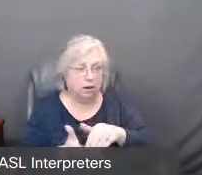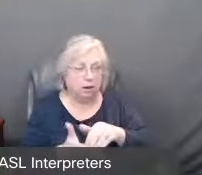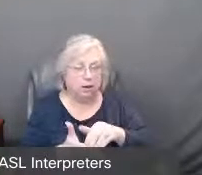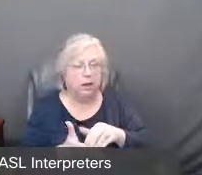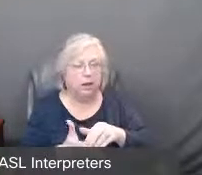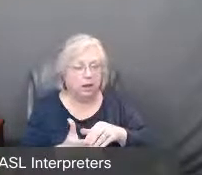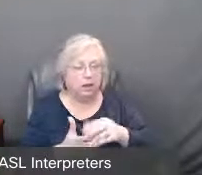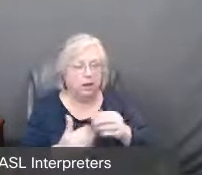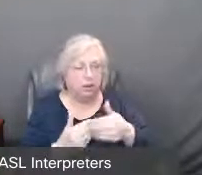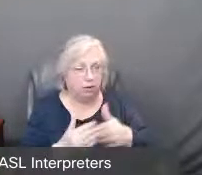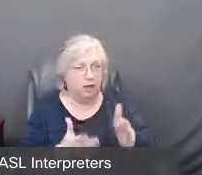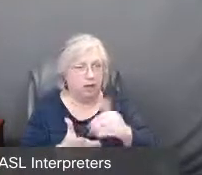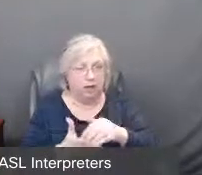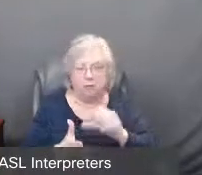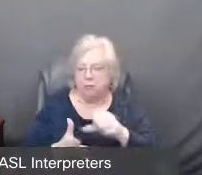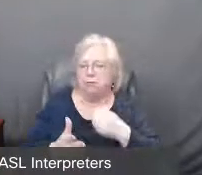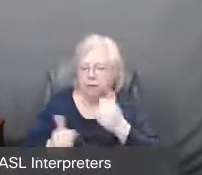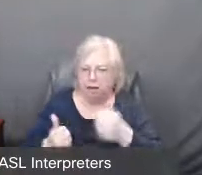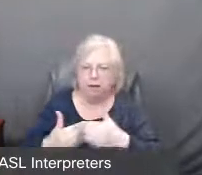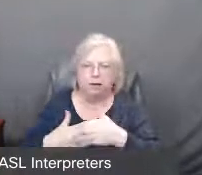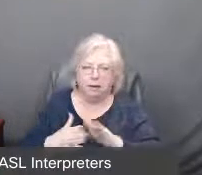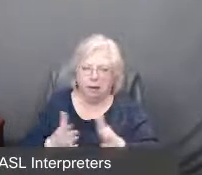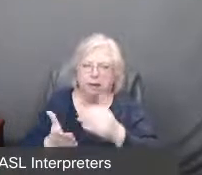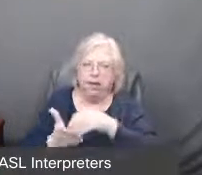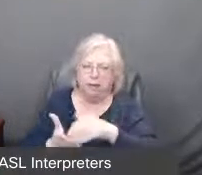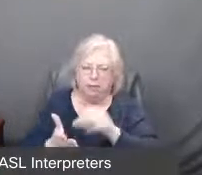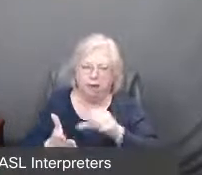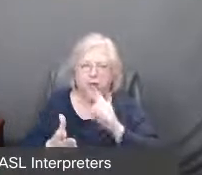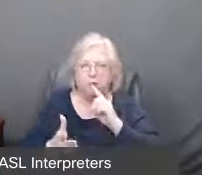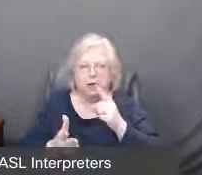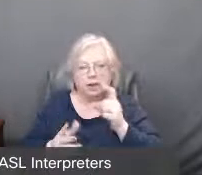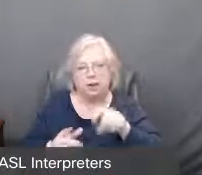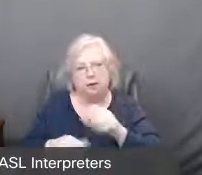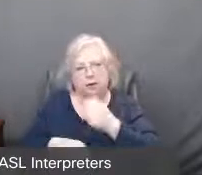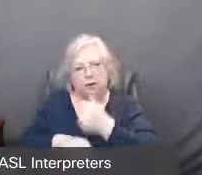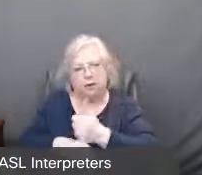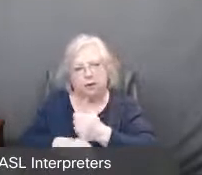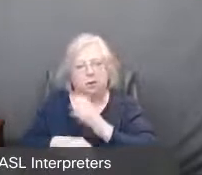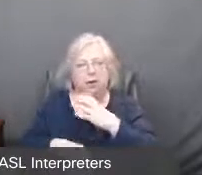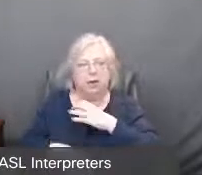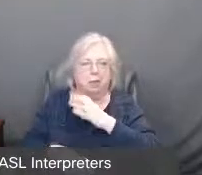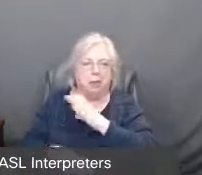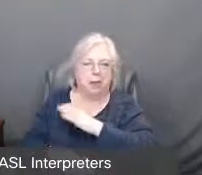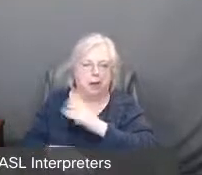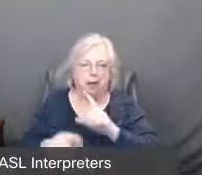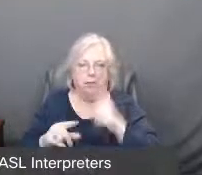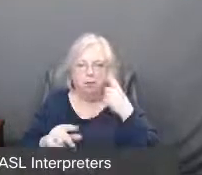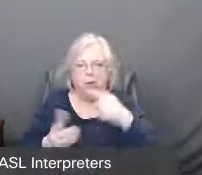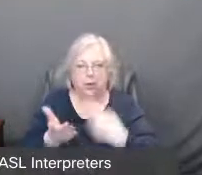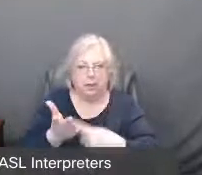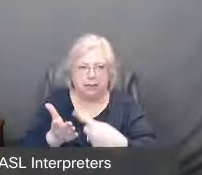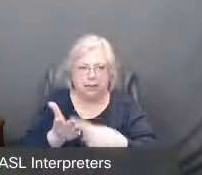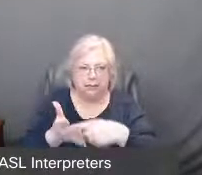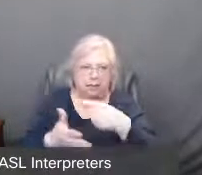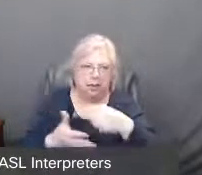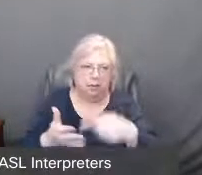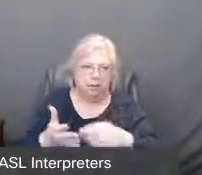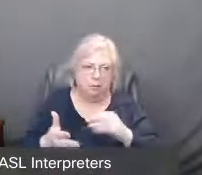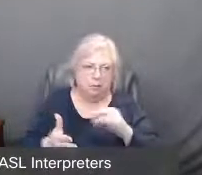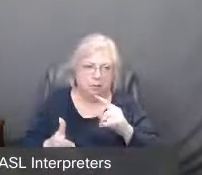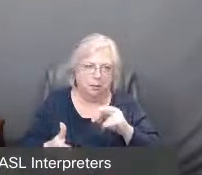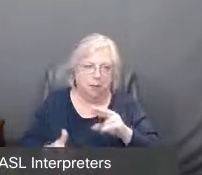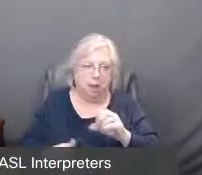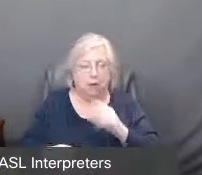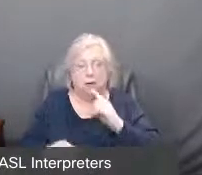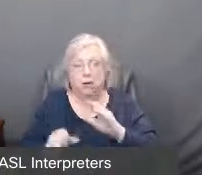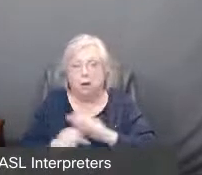you resend those? I can resend those out. We really need to look at setting up a committee to discuss those matters. The entire commission doesn't necessarily